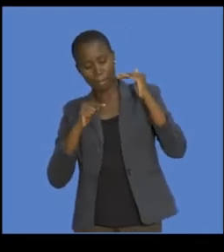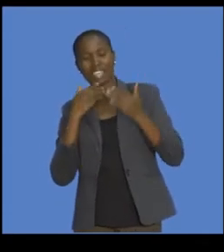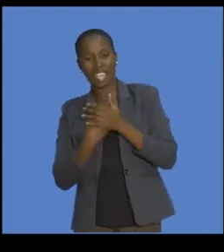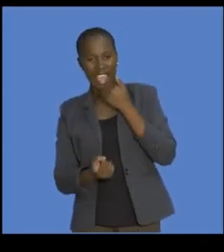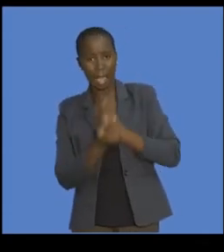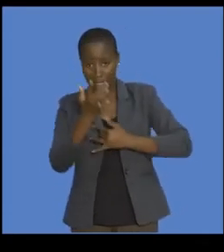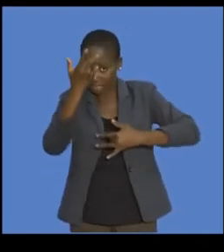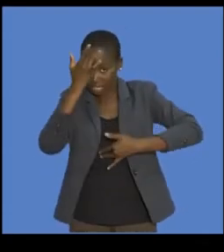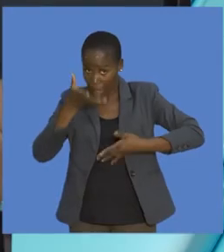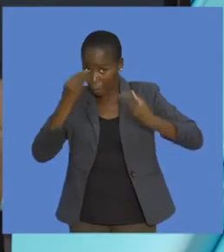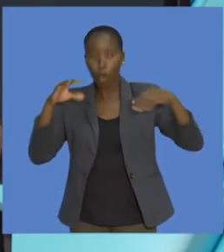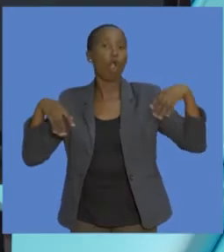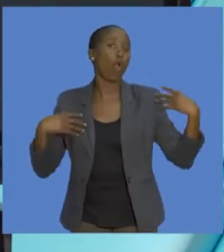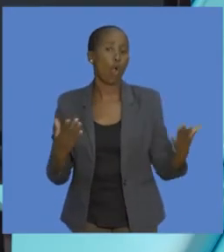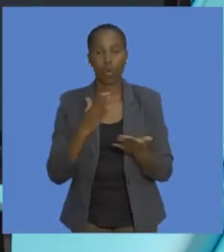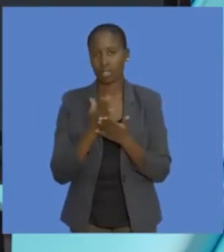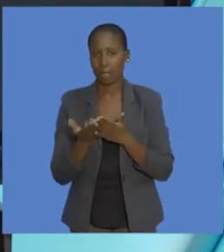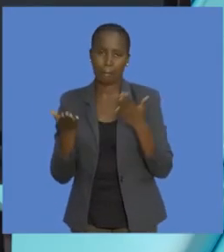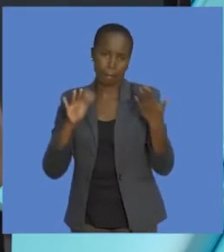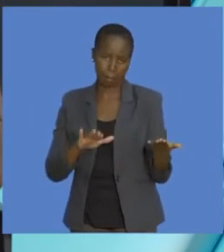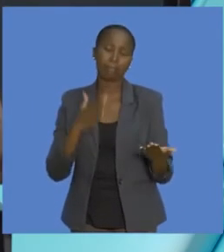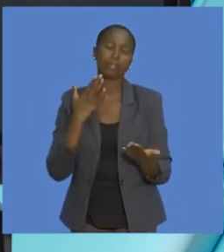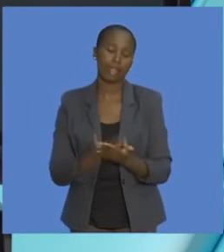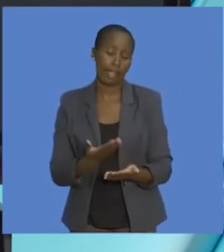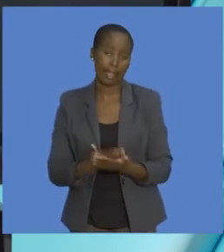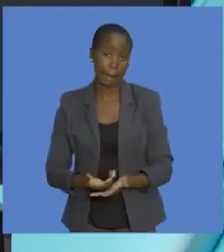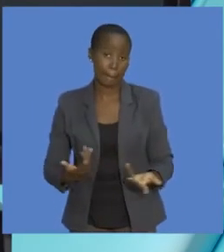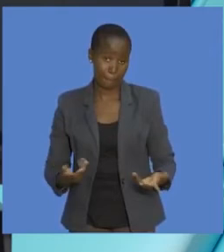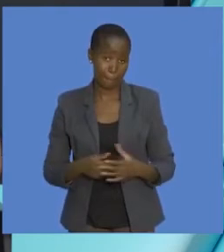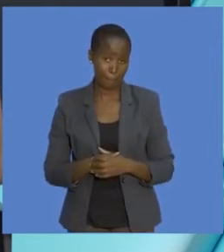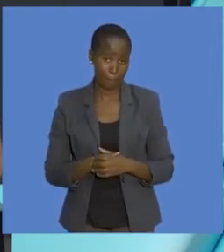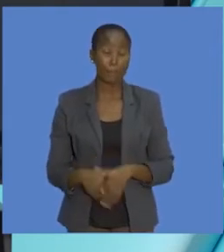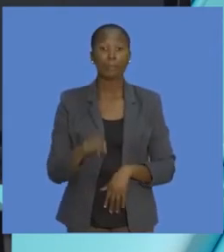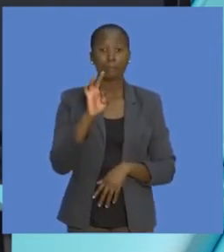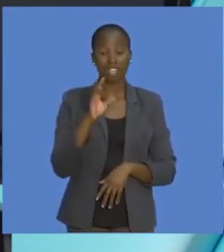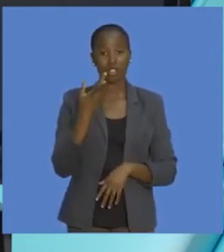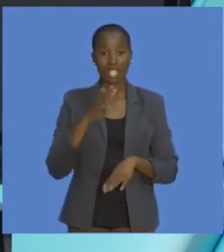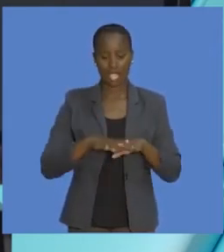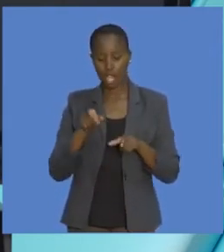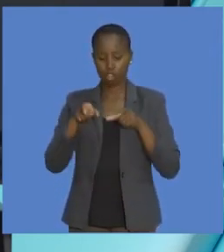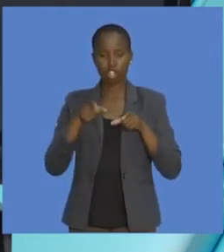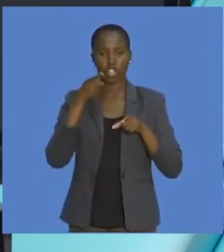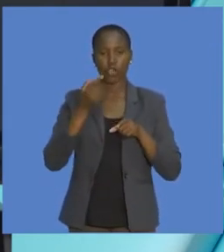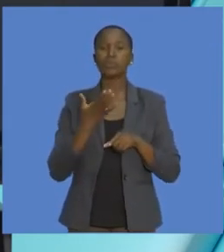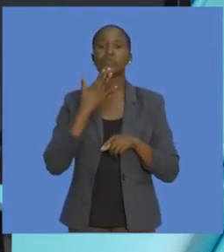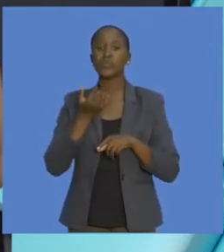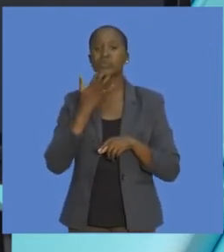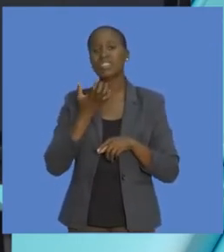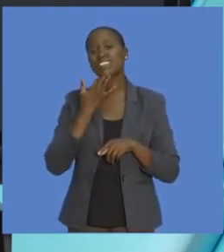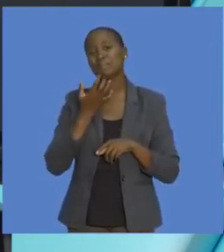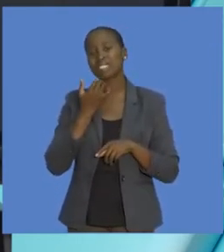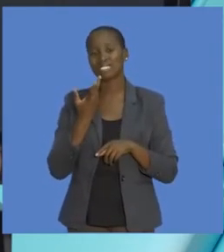And a typical example of that is the process of maintaining a normal blood sugar level. And we know that if you have a diet